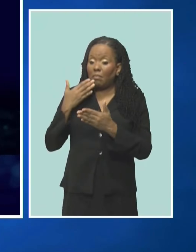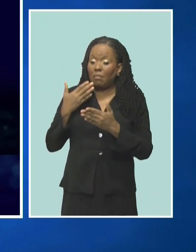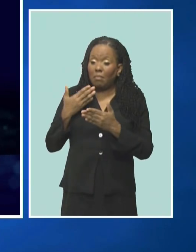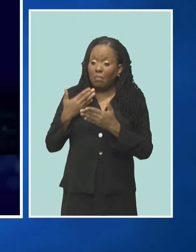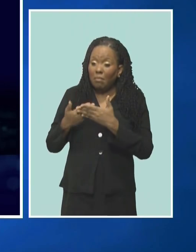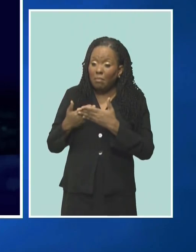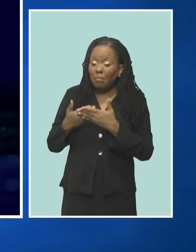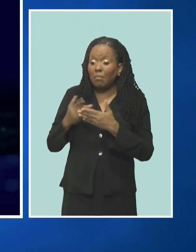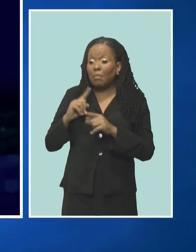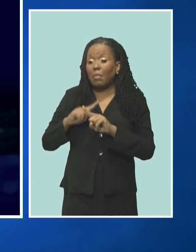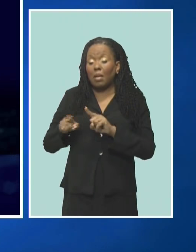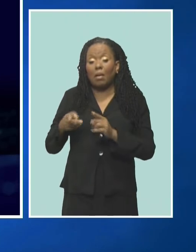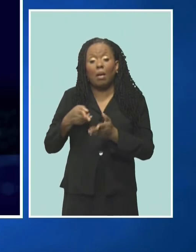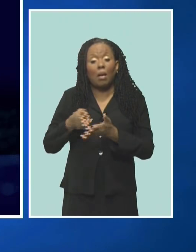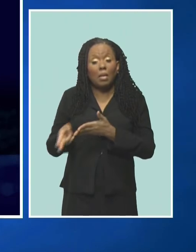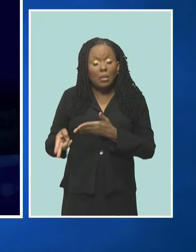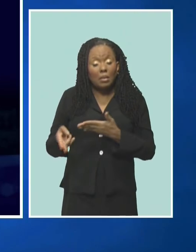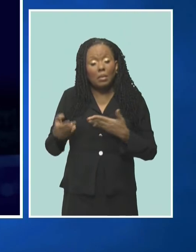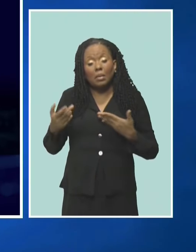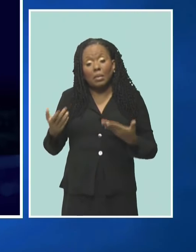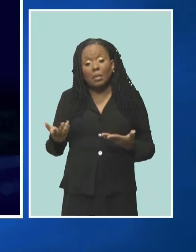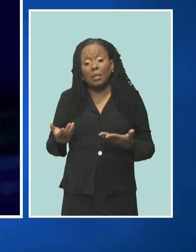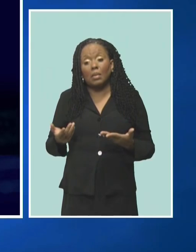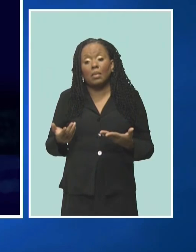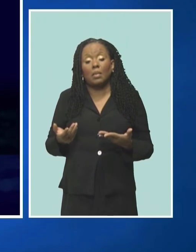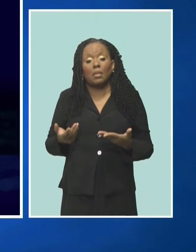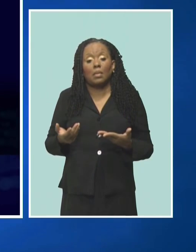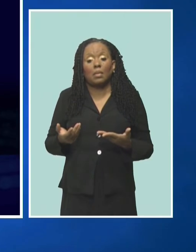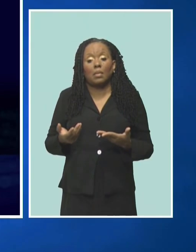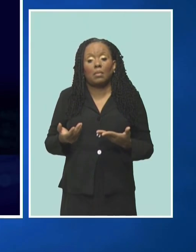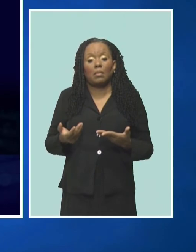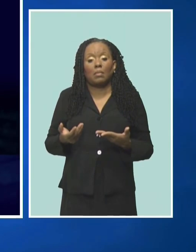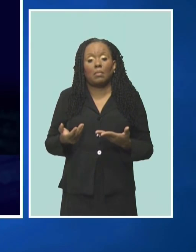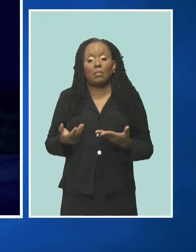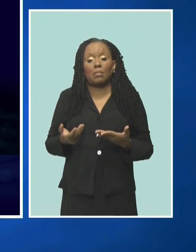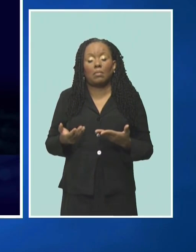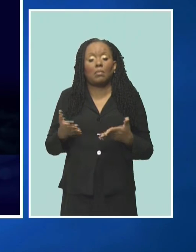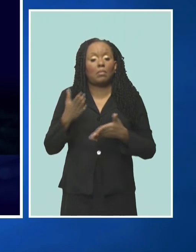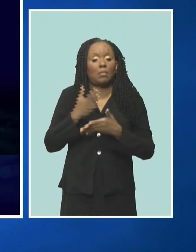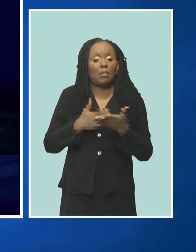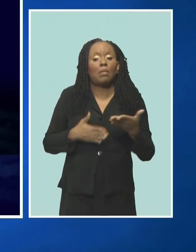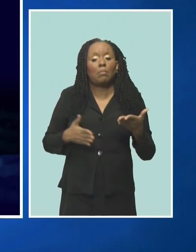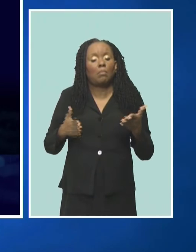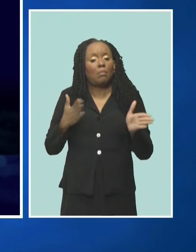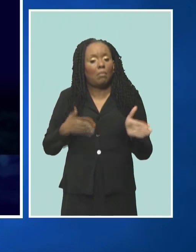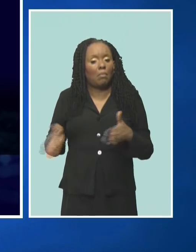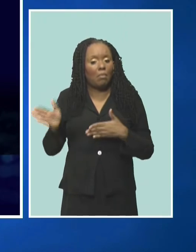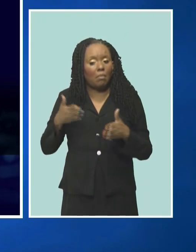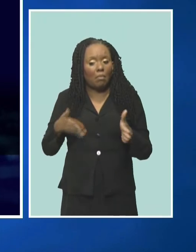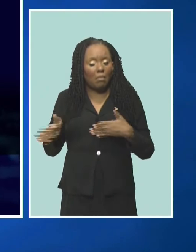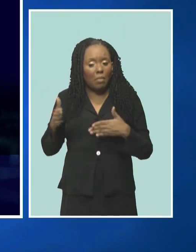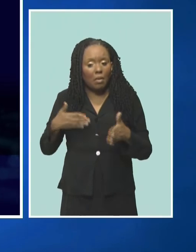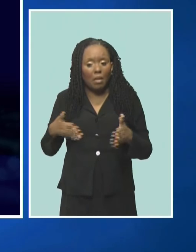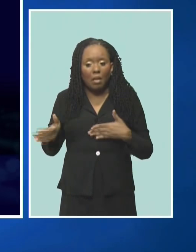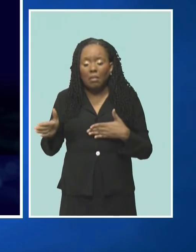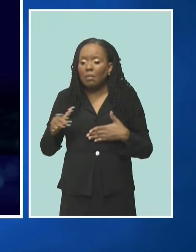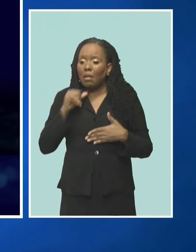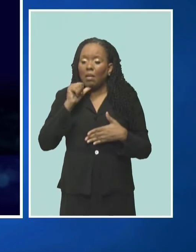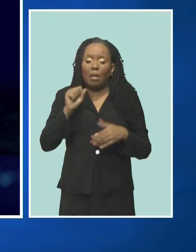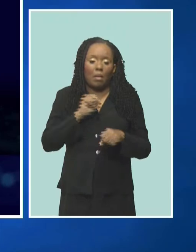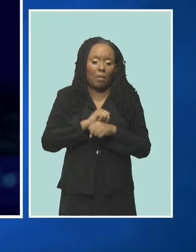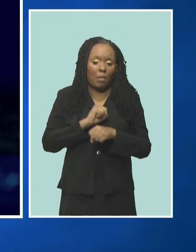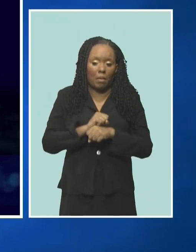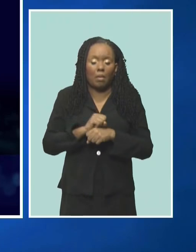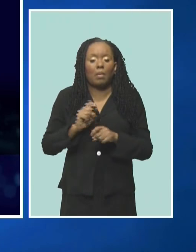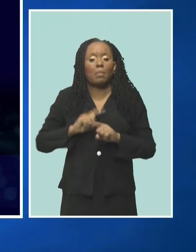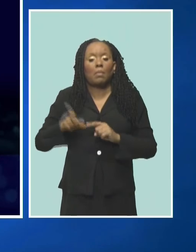we have to truthfully say we had our share of organizational disappointment, which government has assured us will